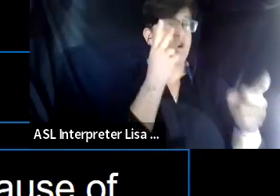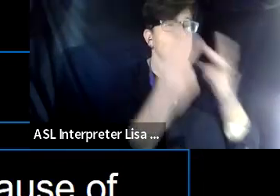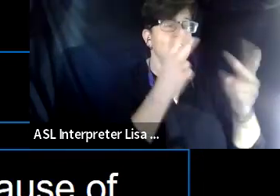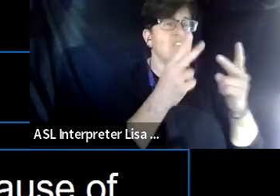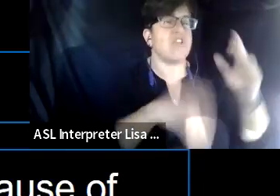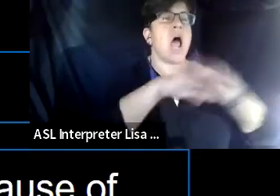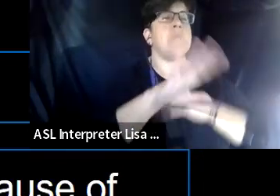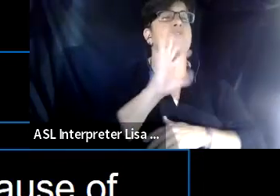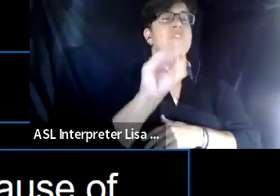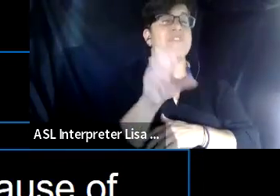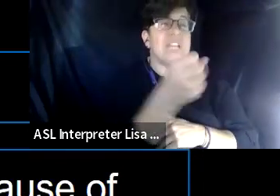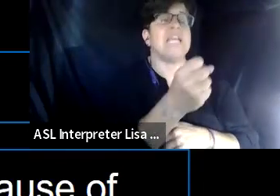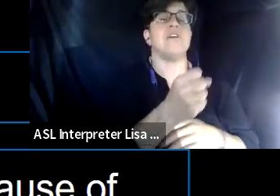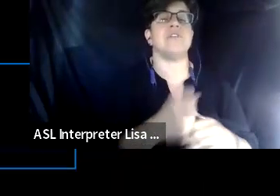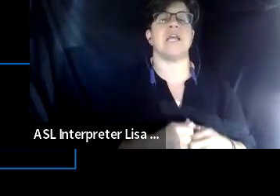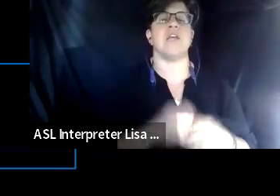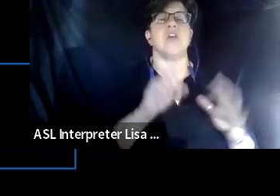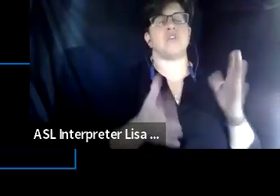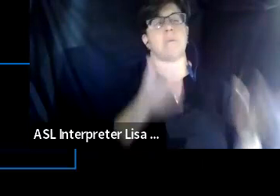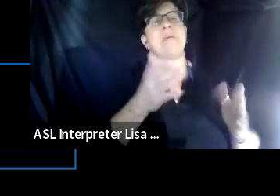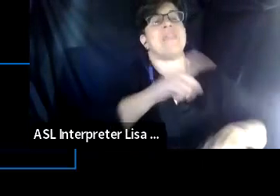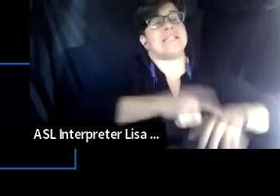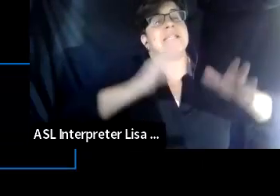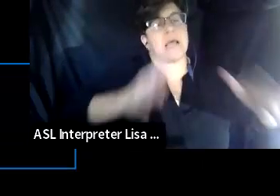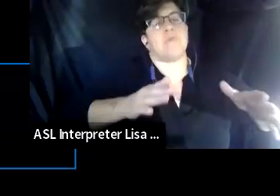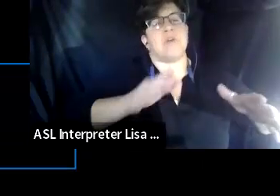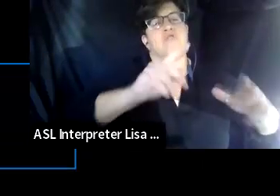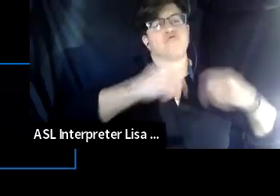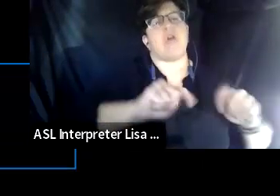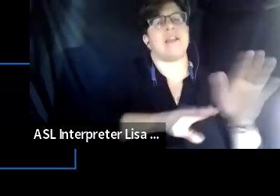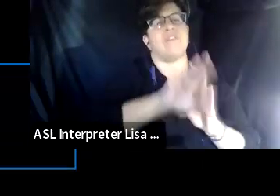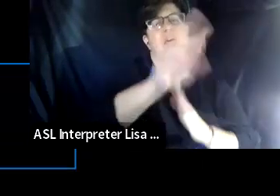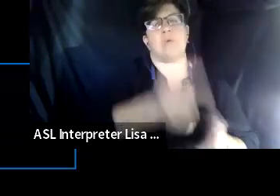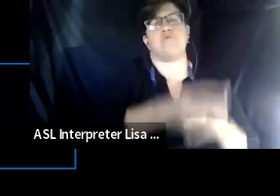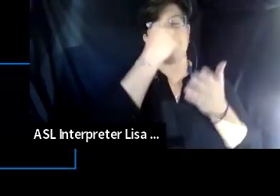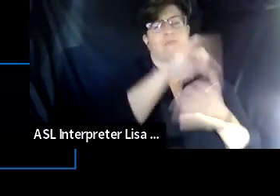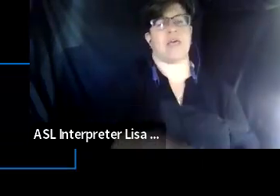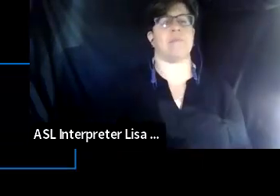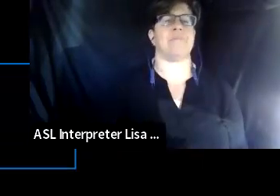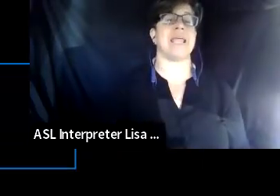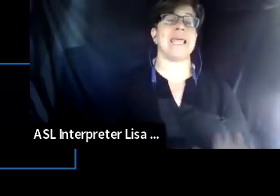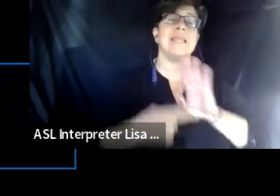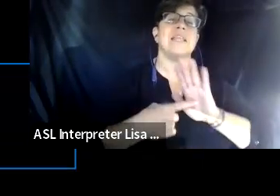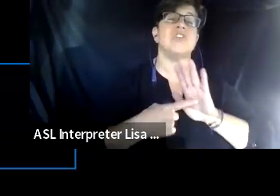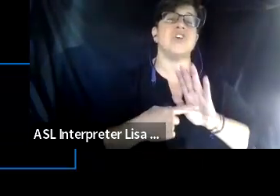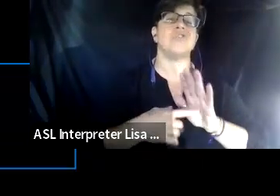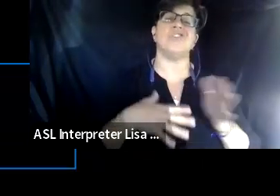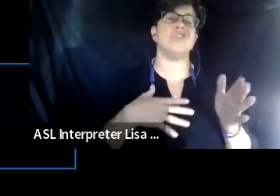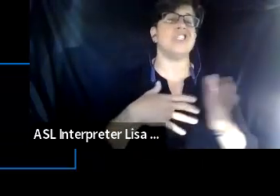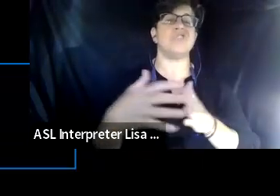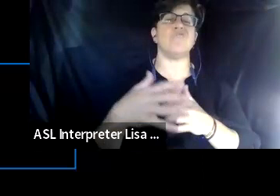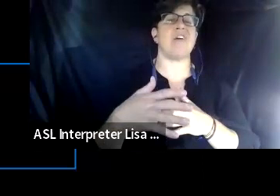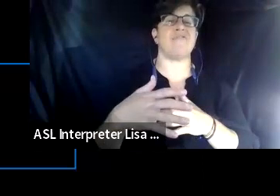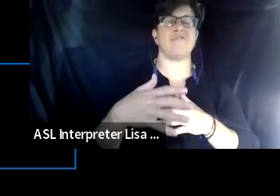and opportunity to try to develop treatment. The next slide sort of gives you a rough roadmap of what one might think to do